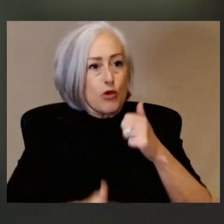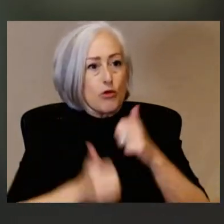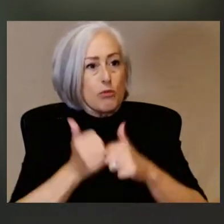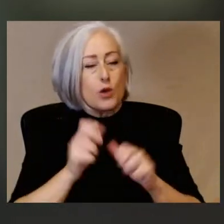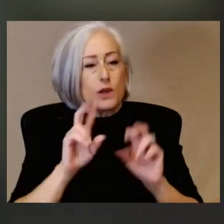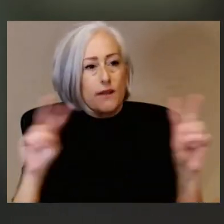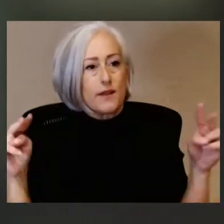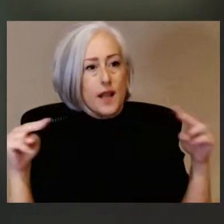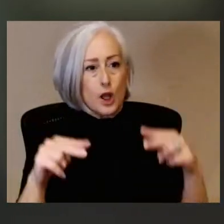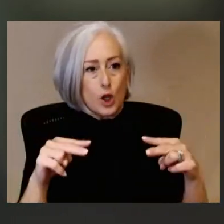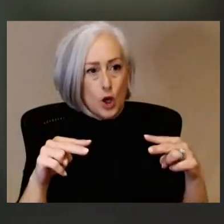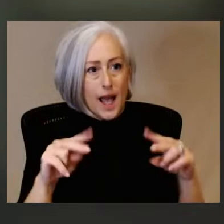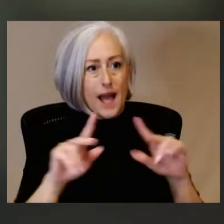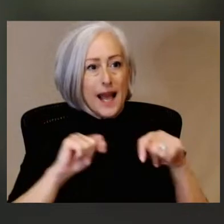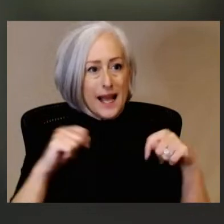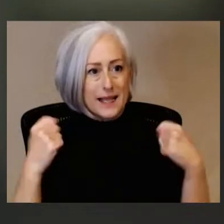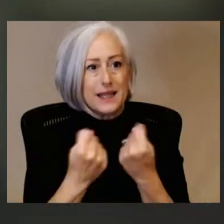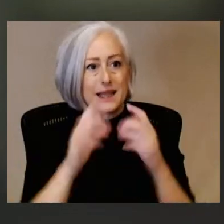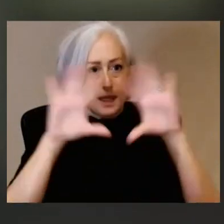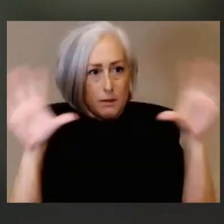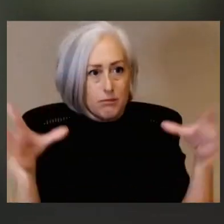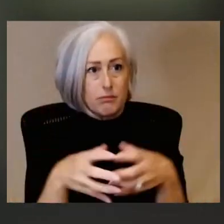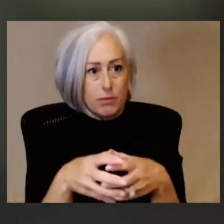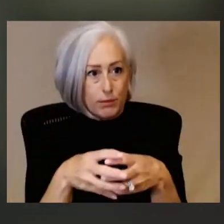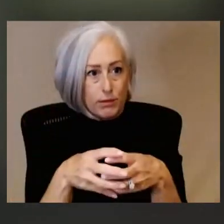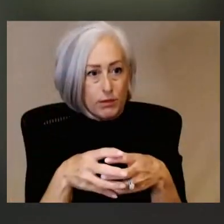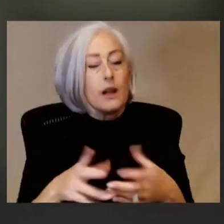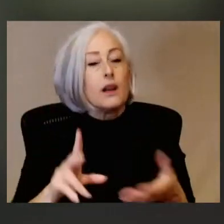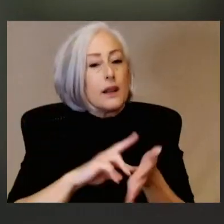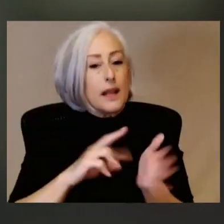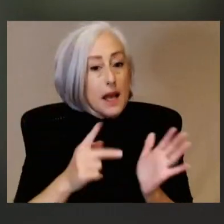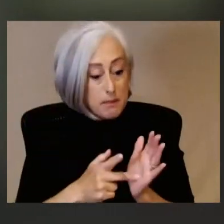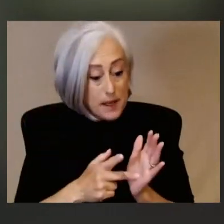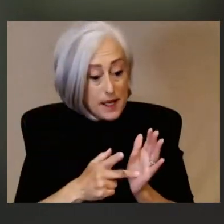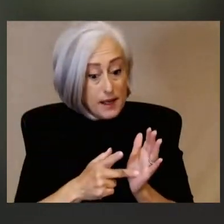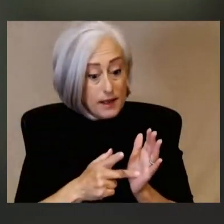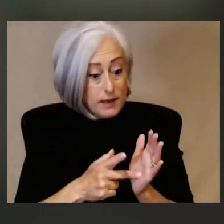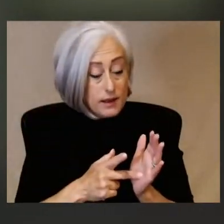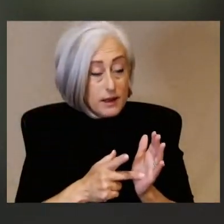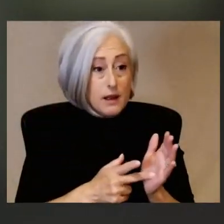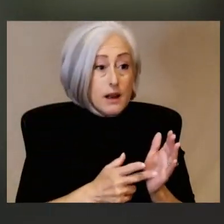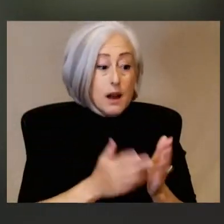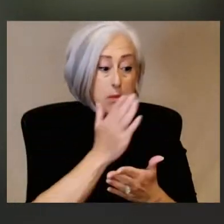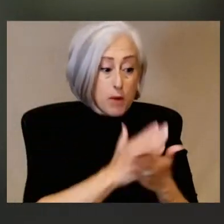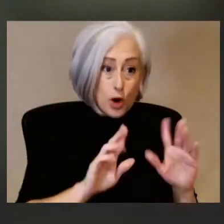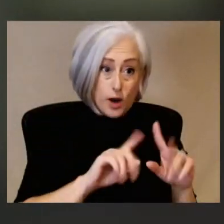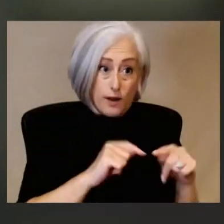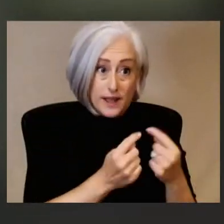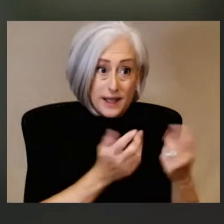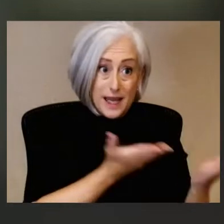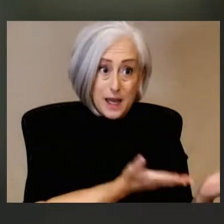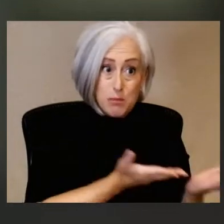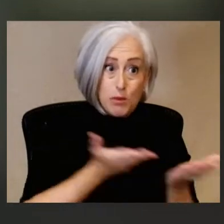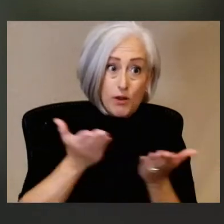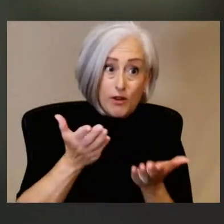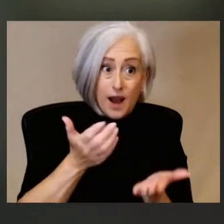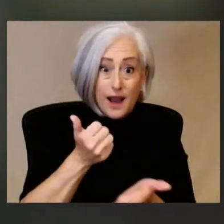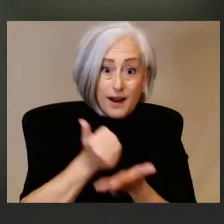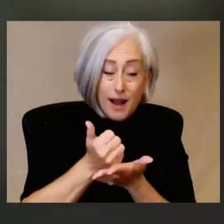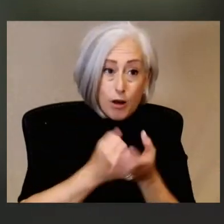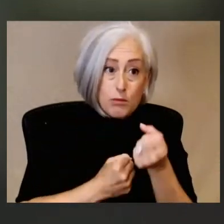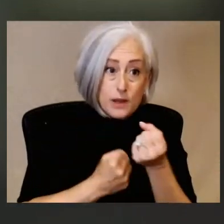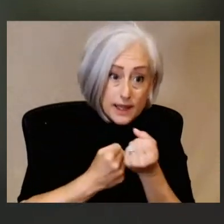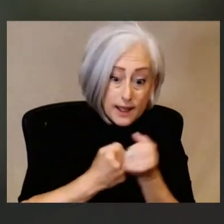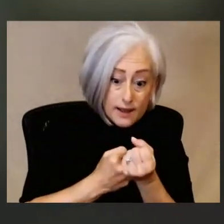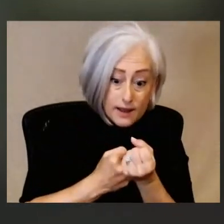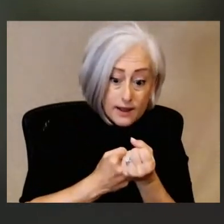way. And if that means part of that team is providers, part of that team is professionals that can